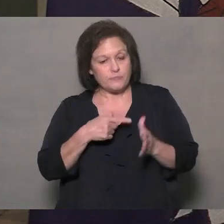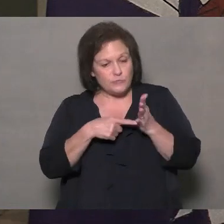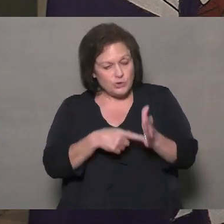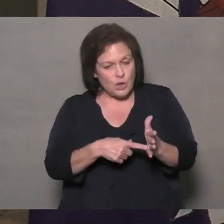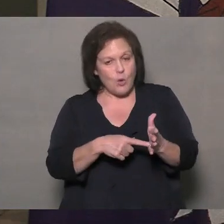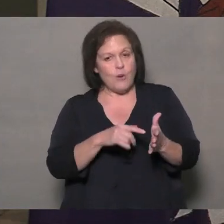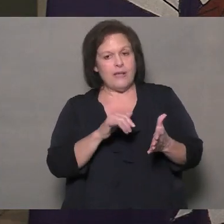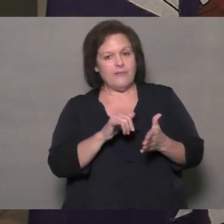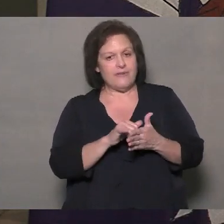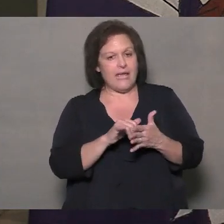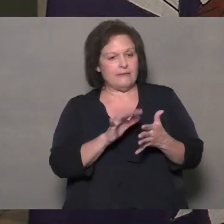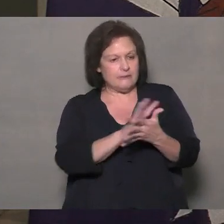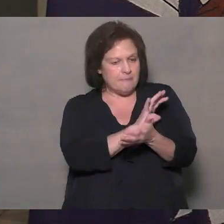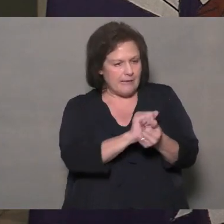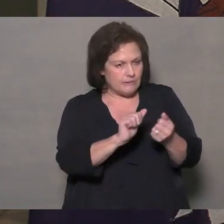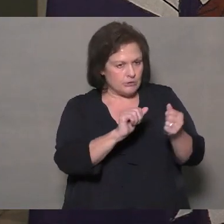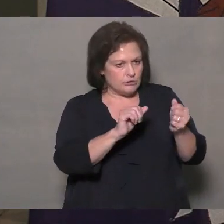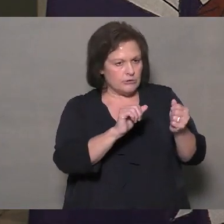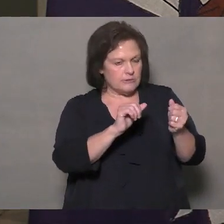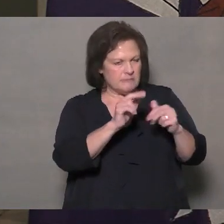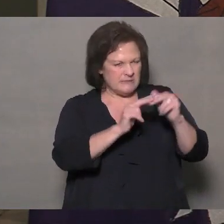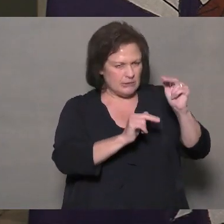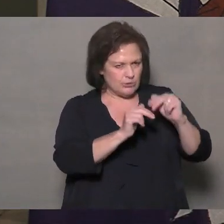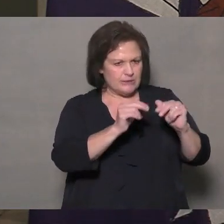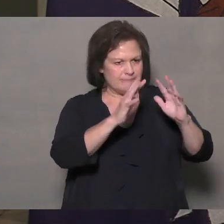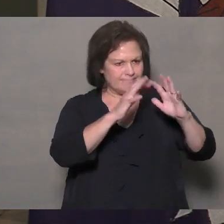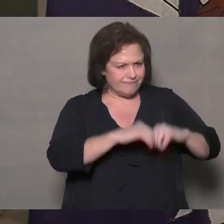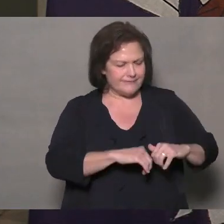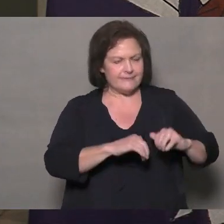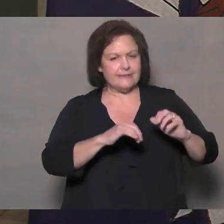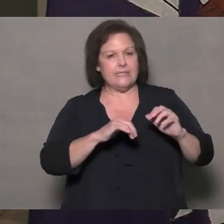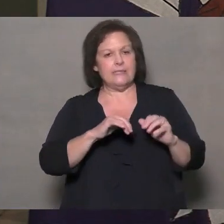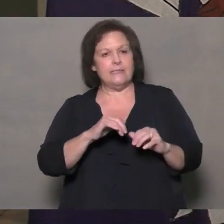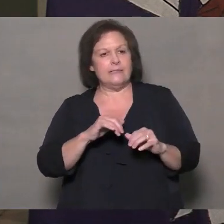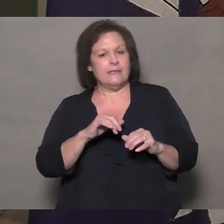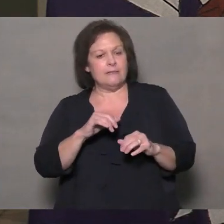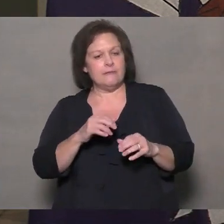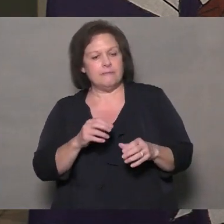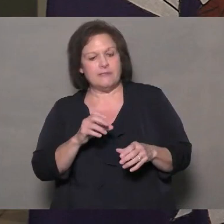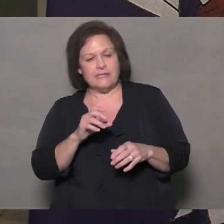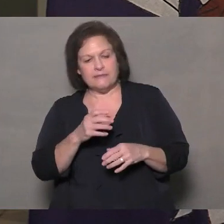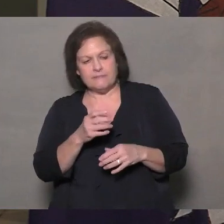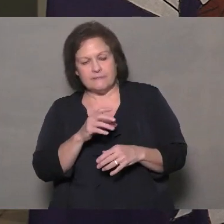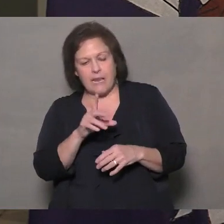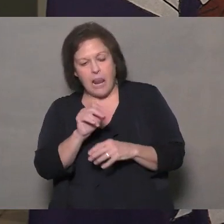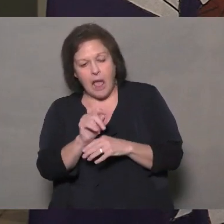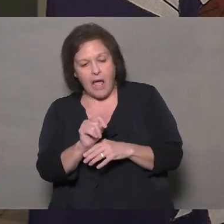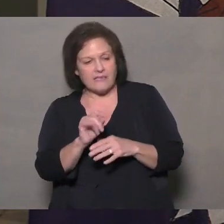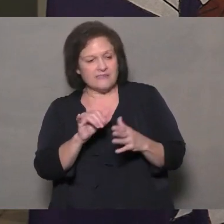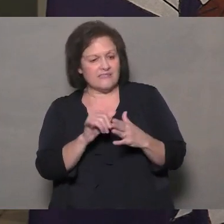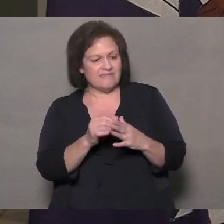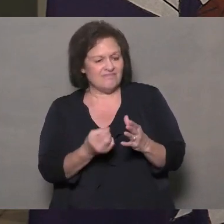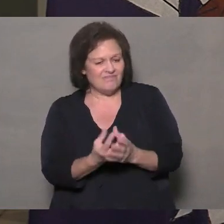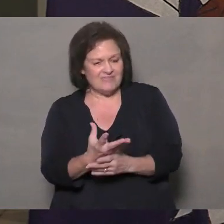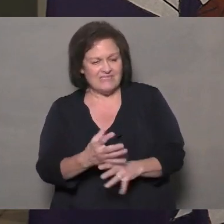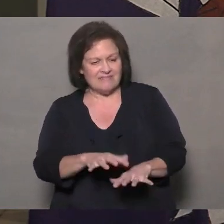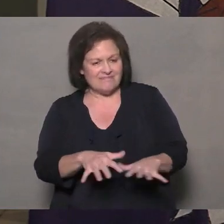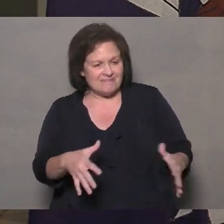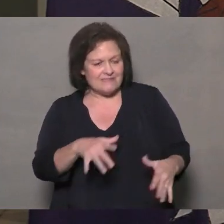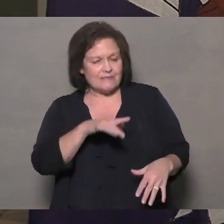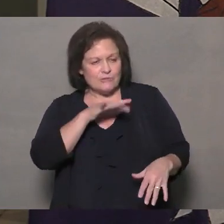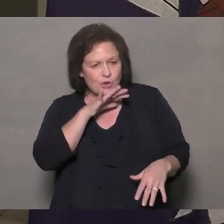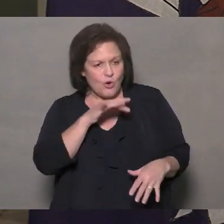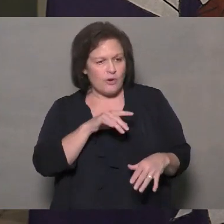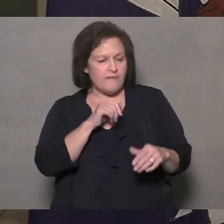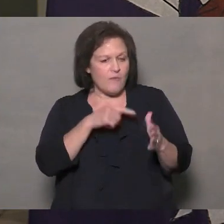we demolish properties, blighted properties, overgrown vacant lots, adding affordable